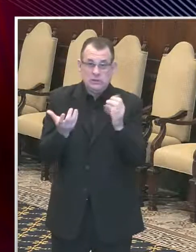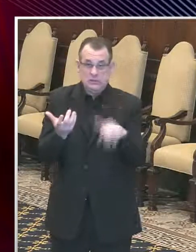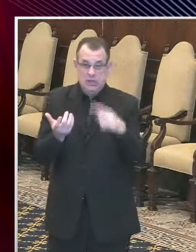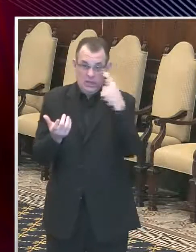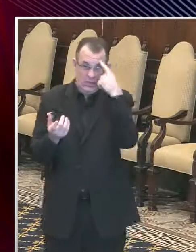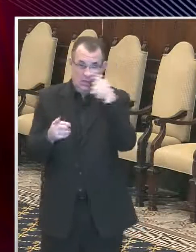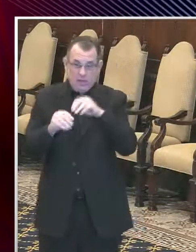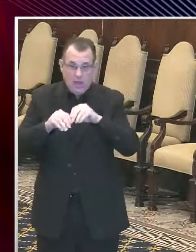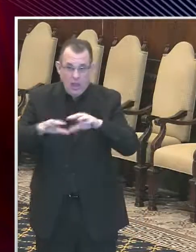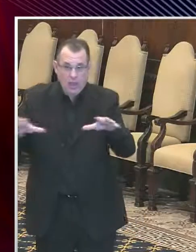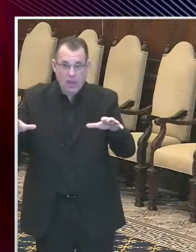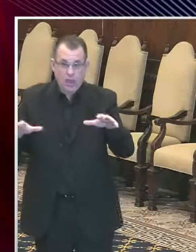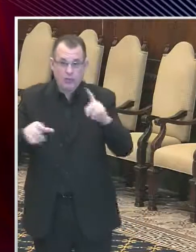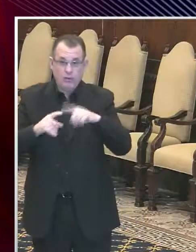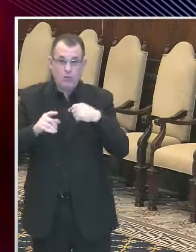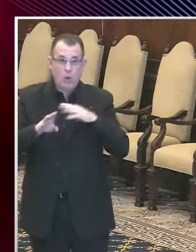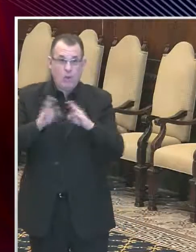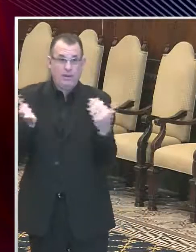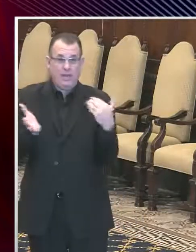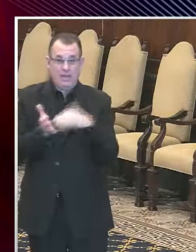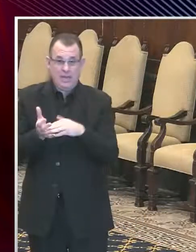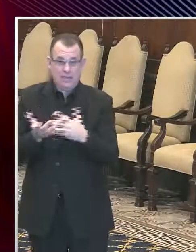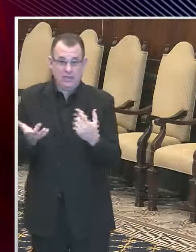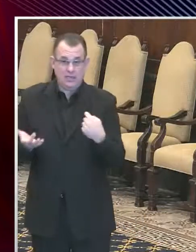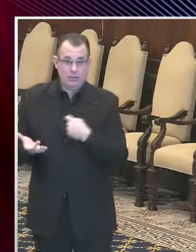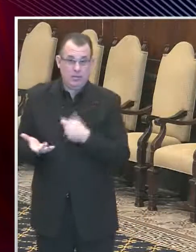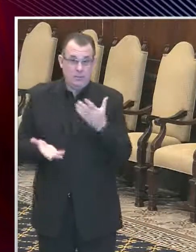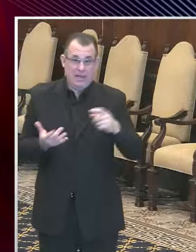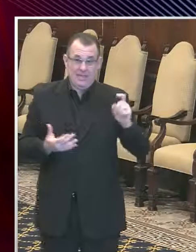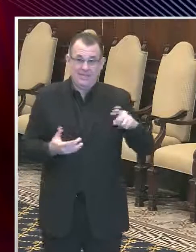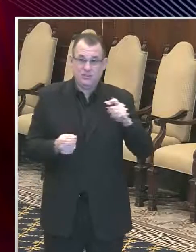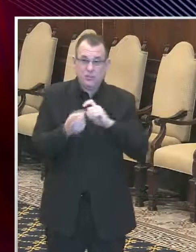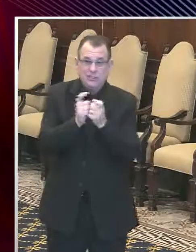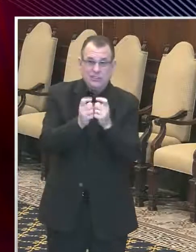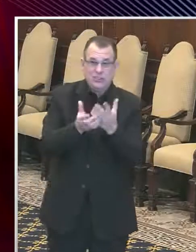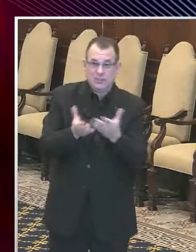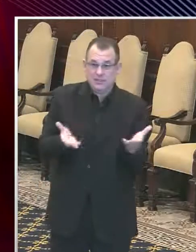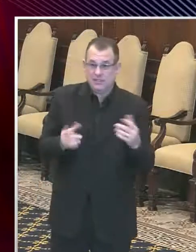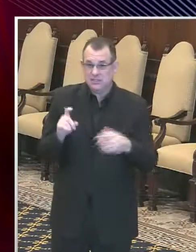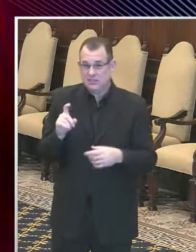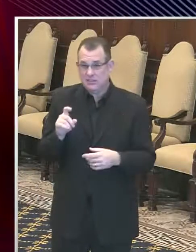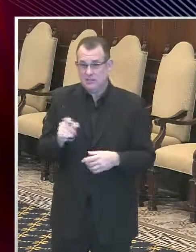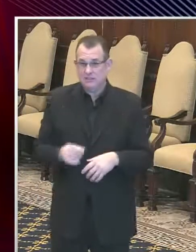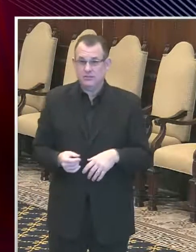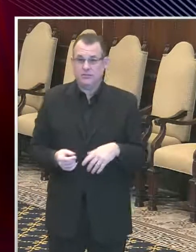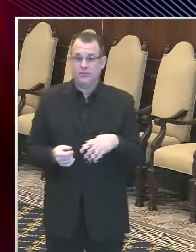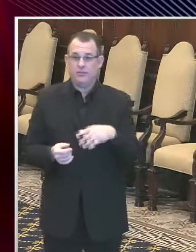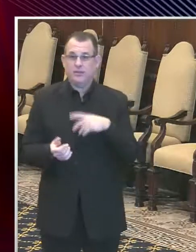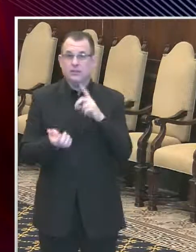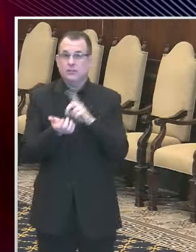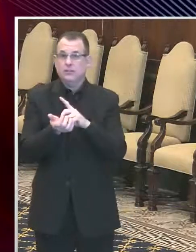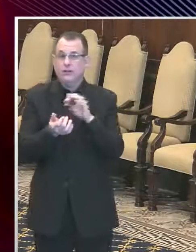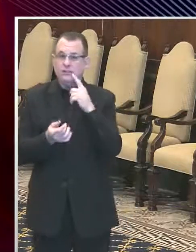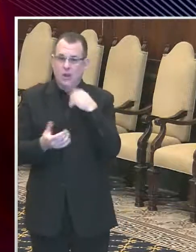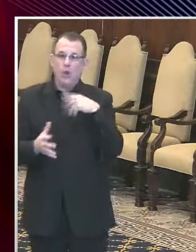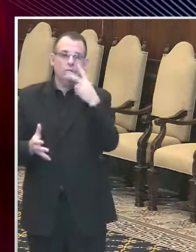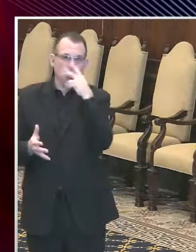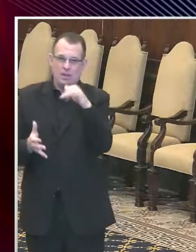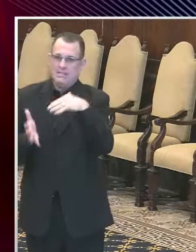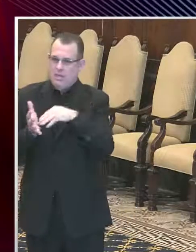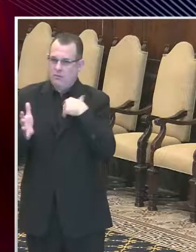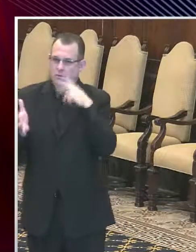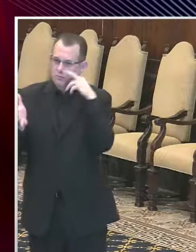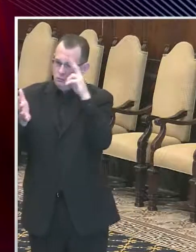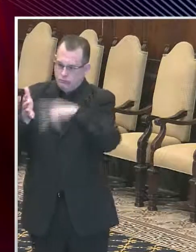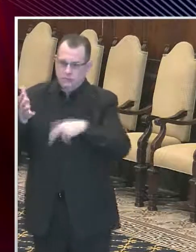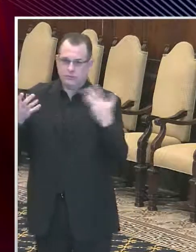that when we open some things, they would might reconfigure? I did see that study. I don't think it's clear how you would